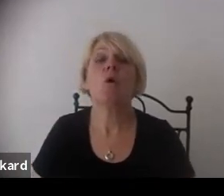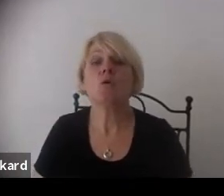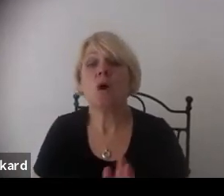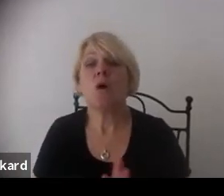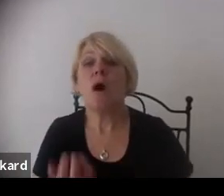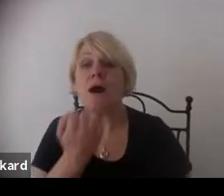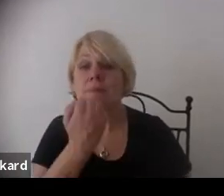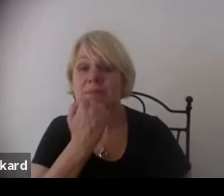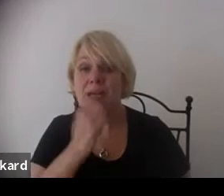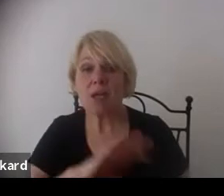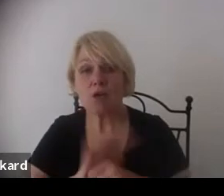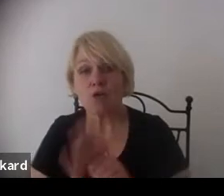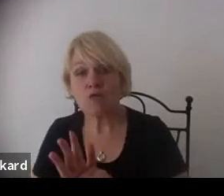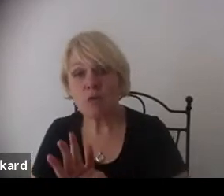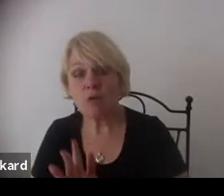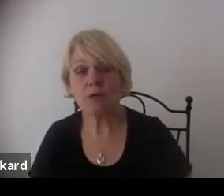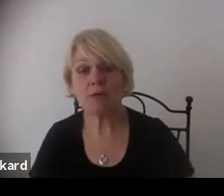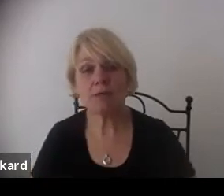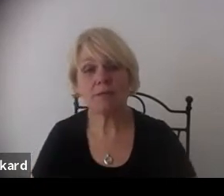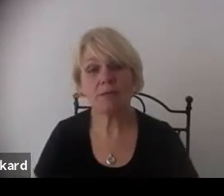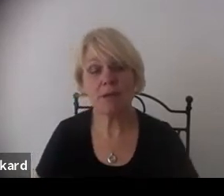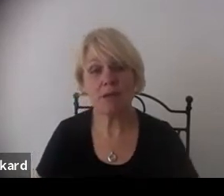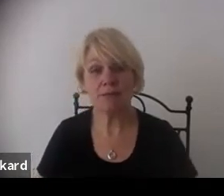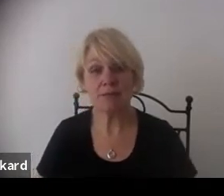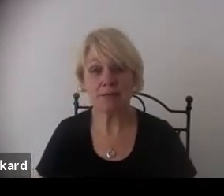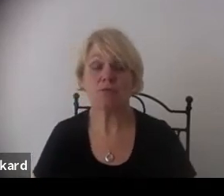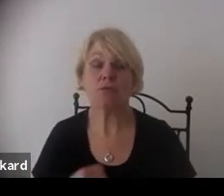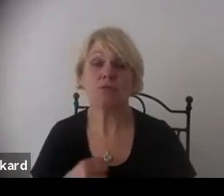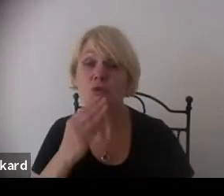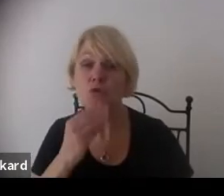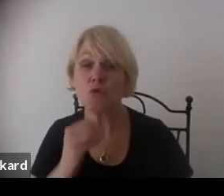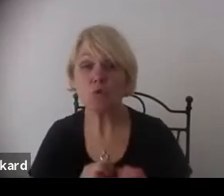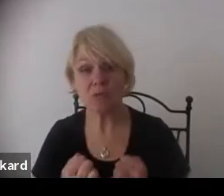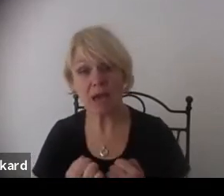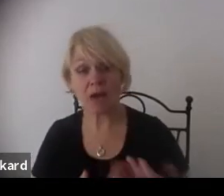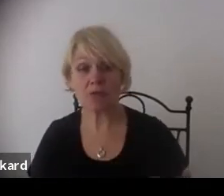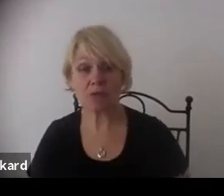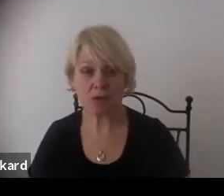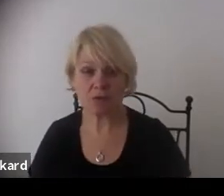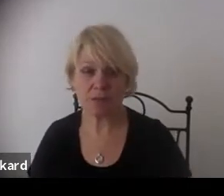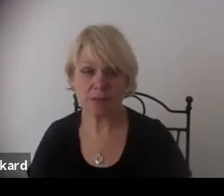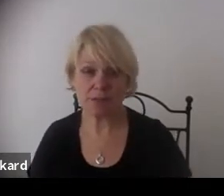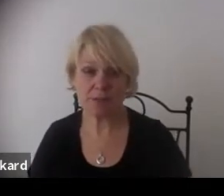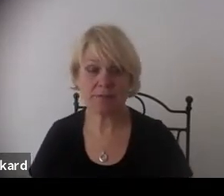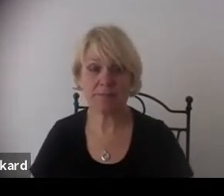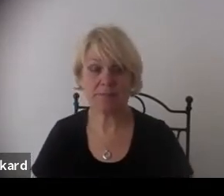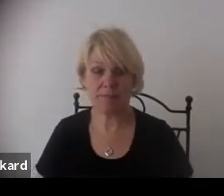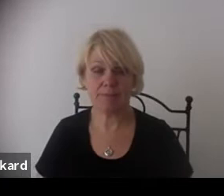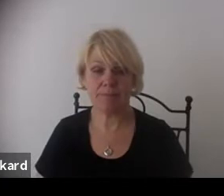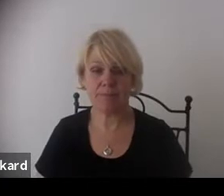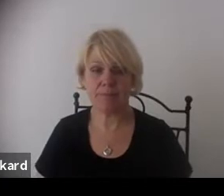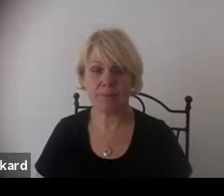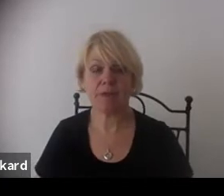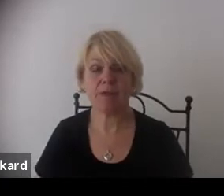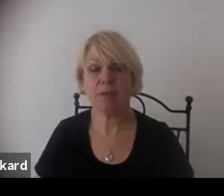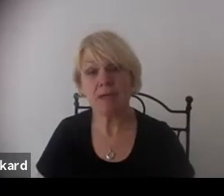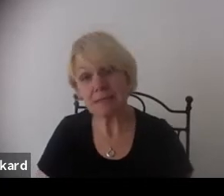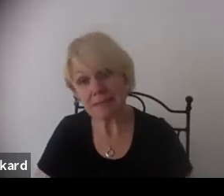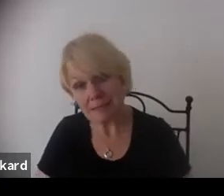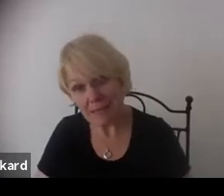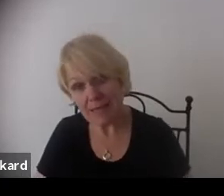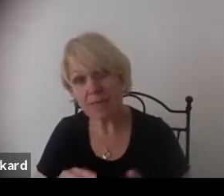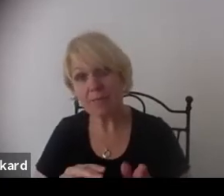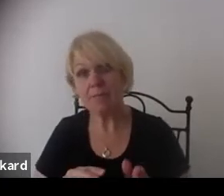our services and those who use our services. We, like the rest of the NHS, have been on a